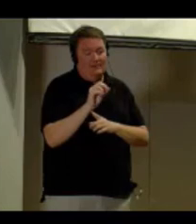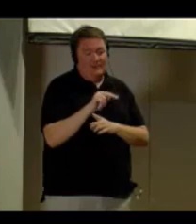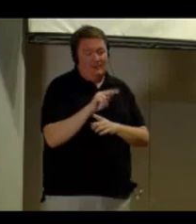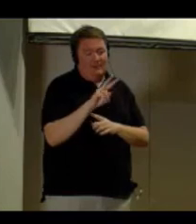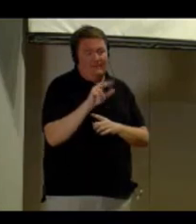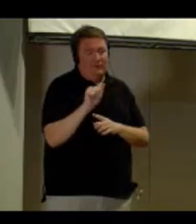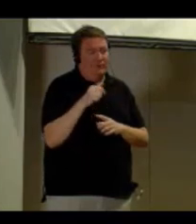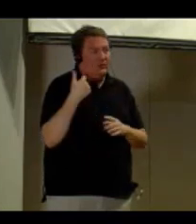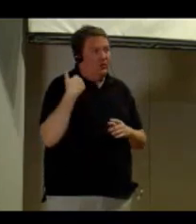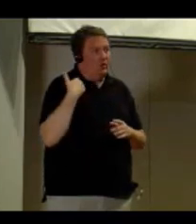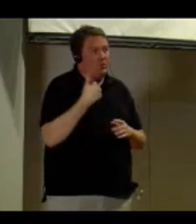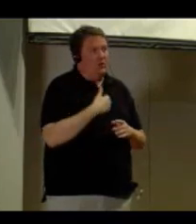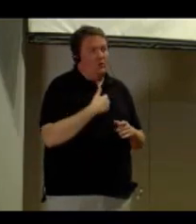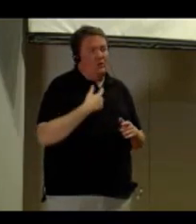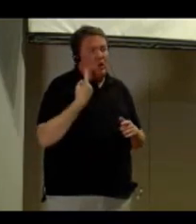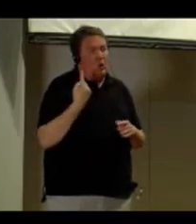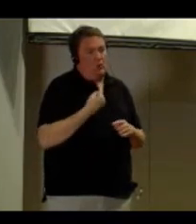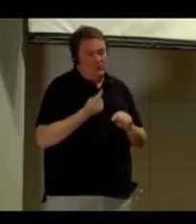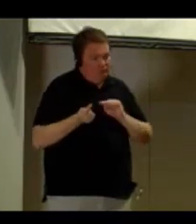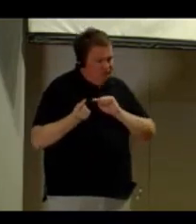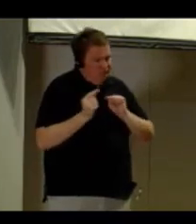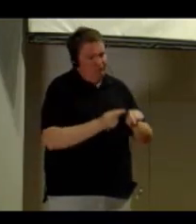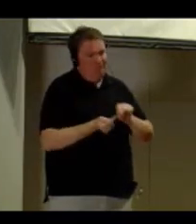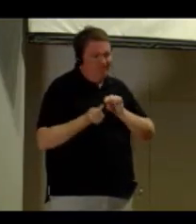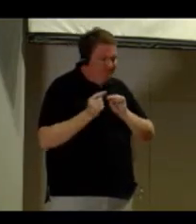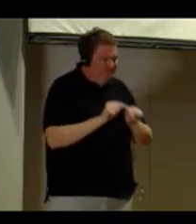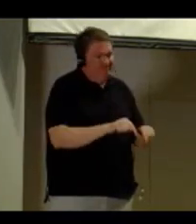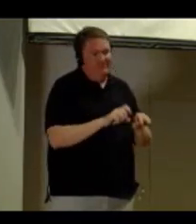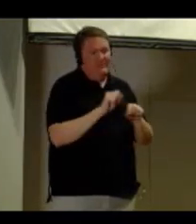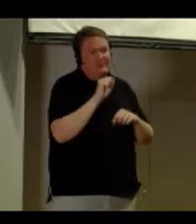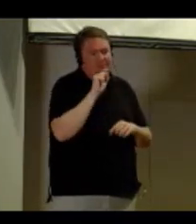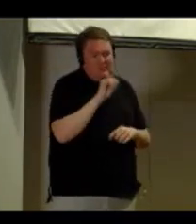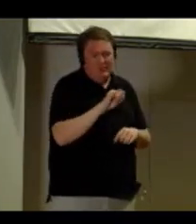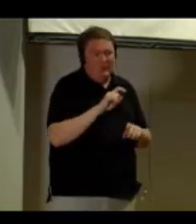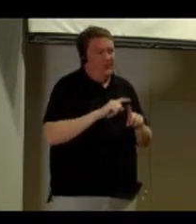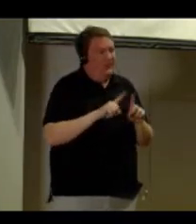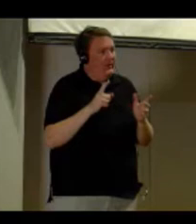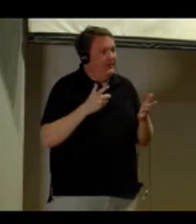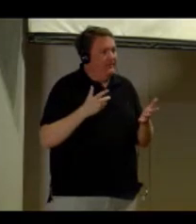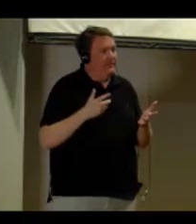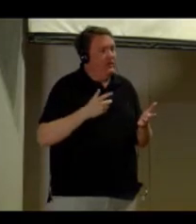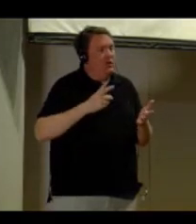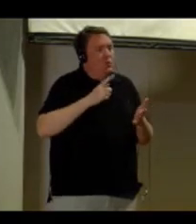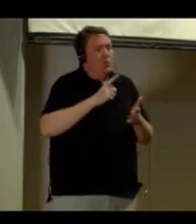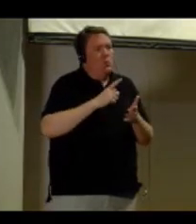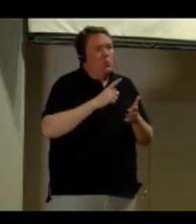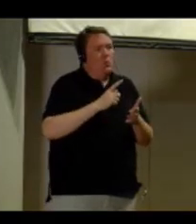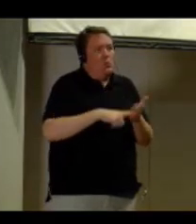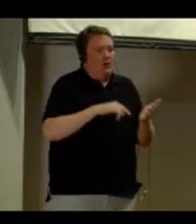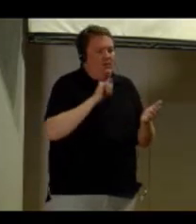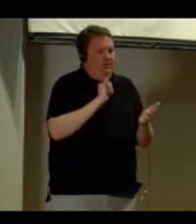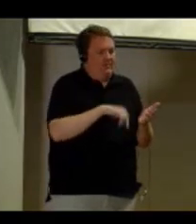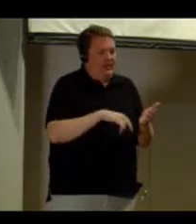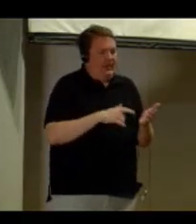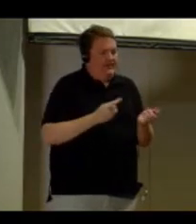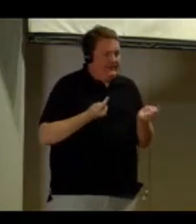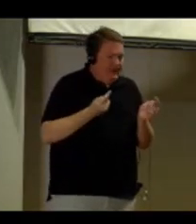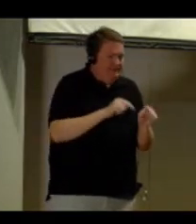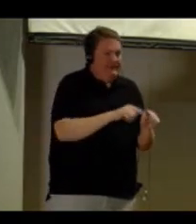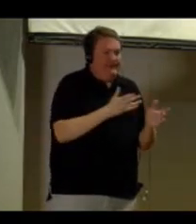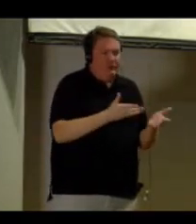to the Smithsonian. But we couldn't do all of it. What it did, though, was to start a base of thinking